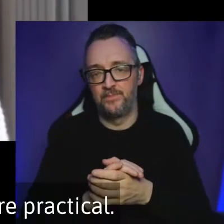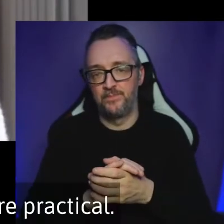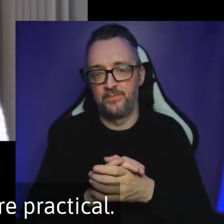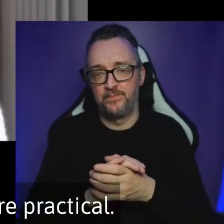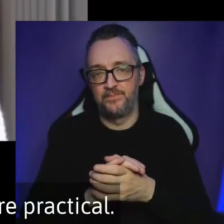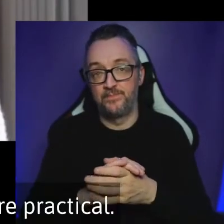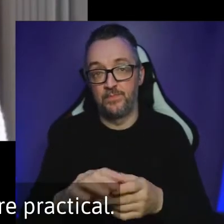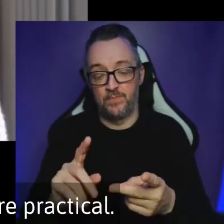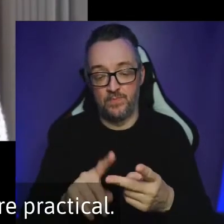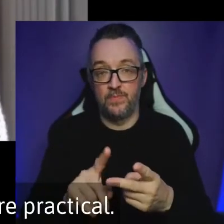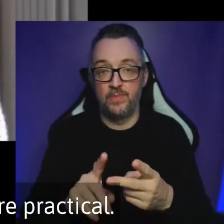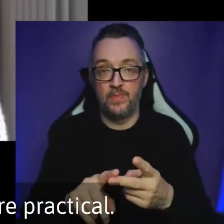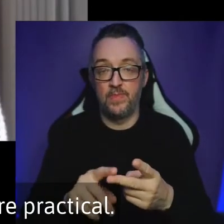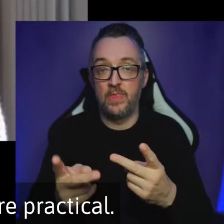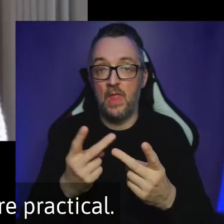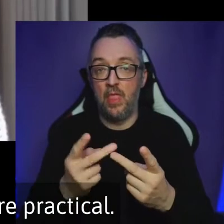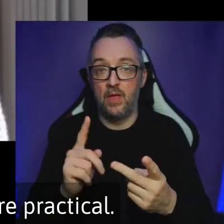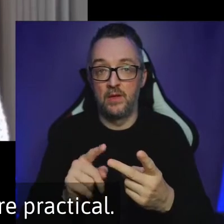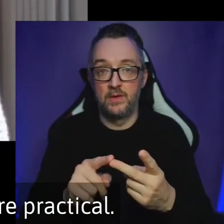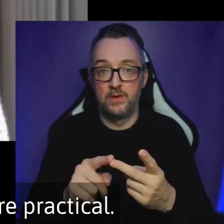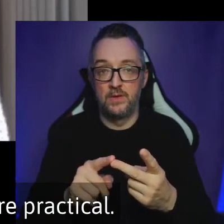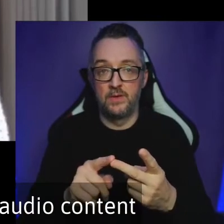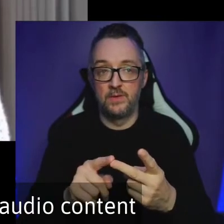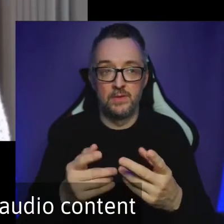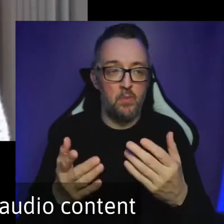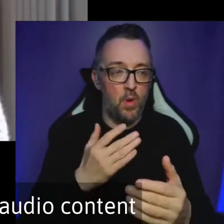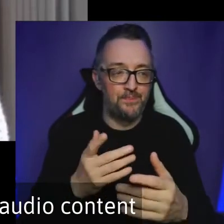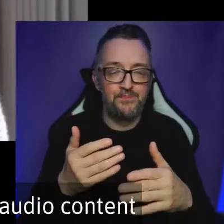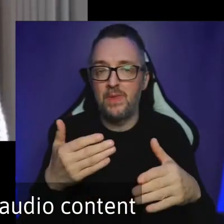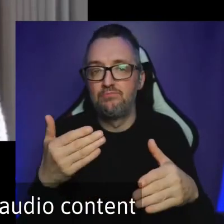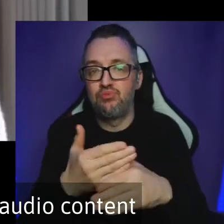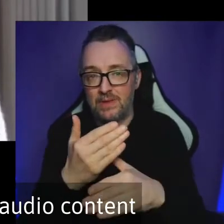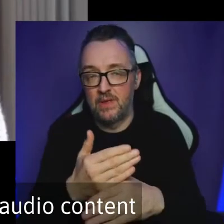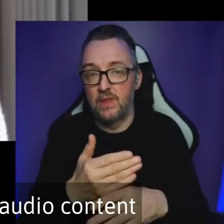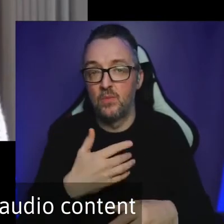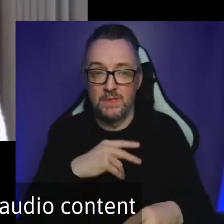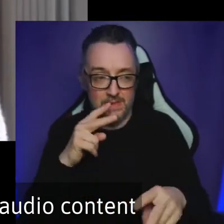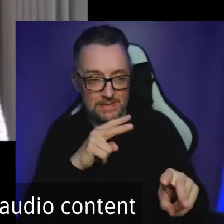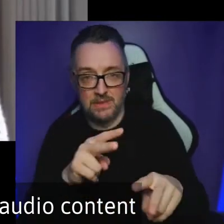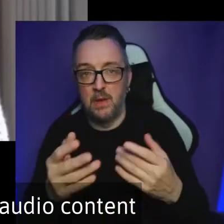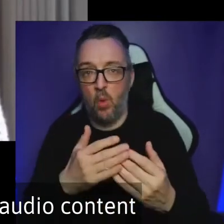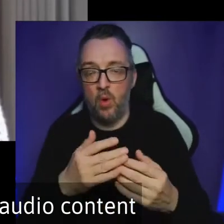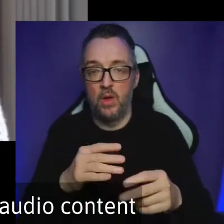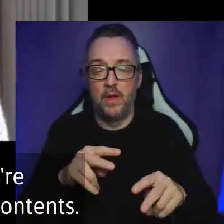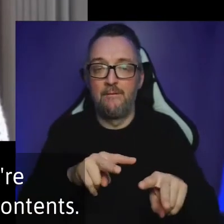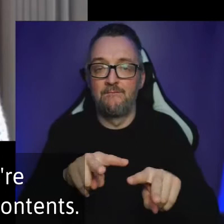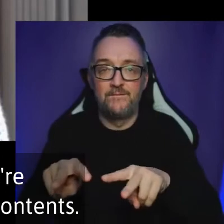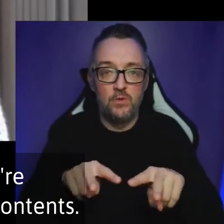I think the other thing is, and these are again more practical, I think we're seeing much more use of video and audio